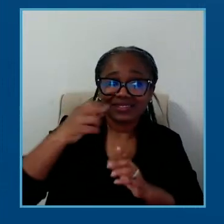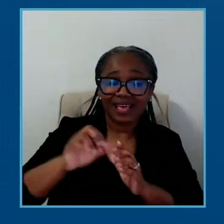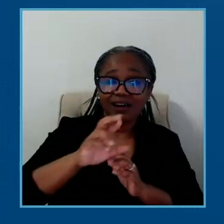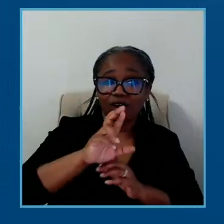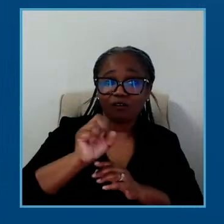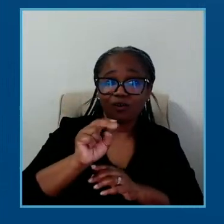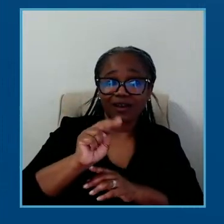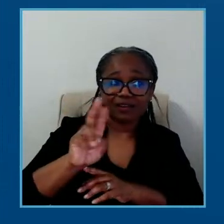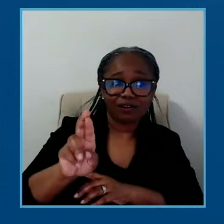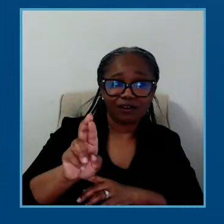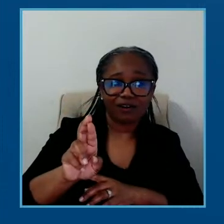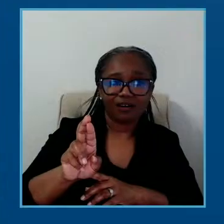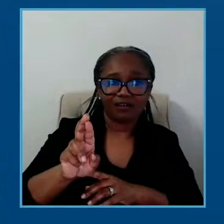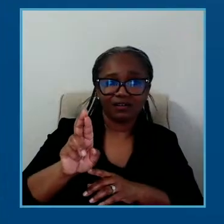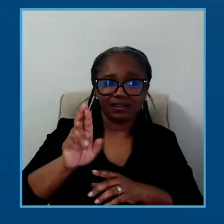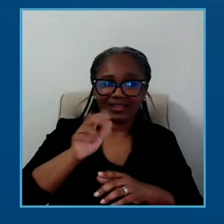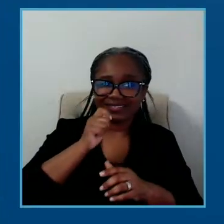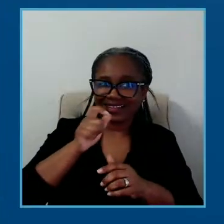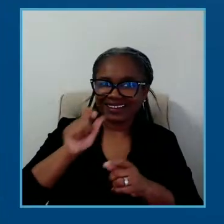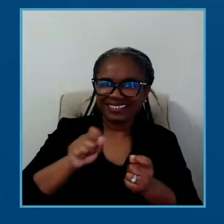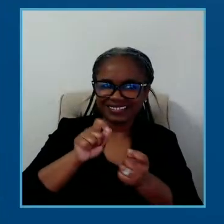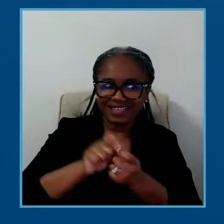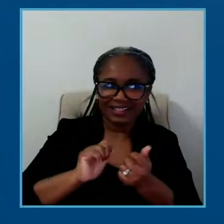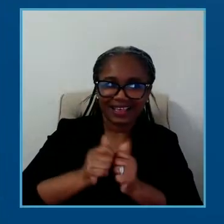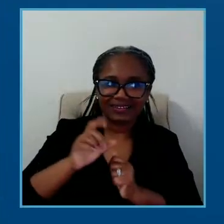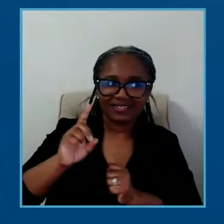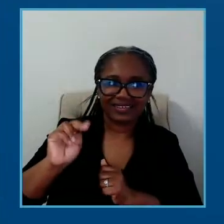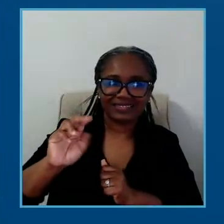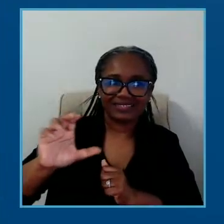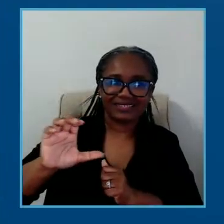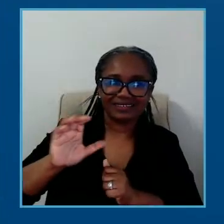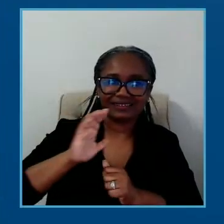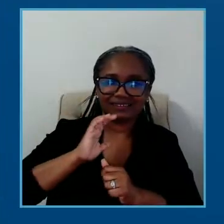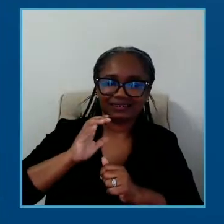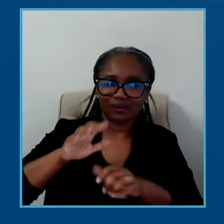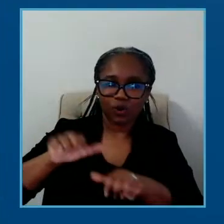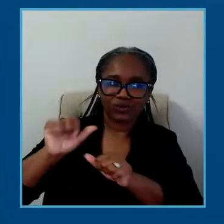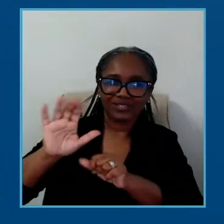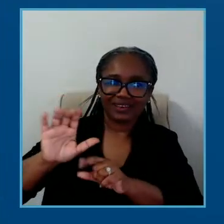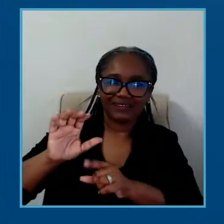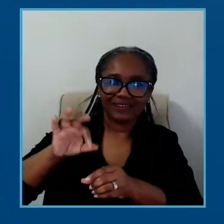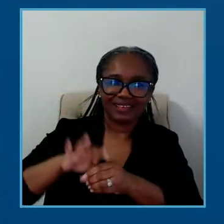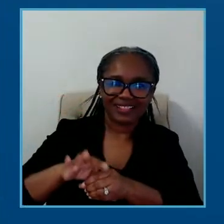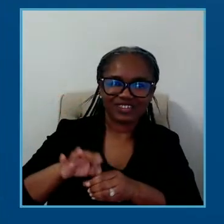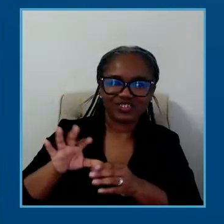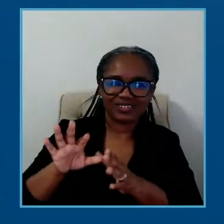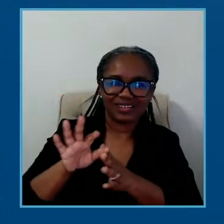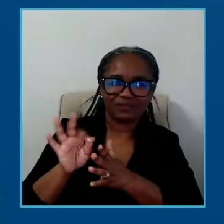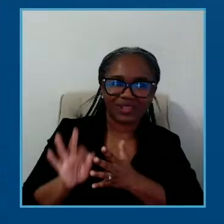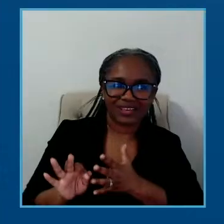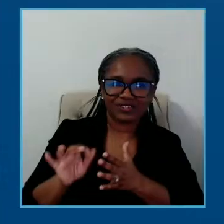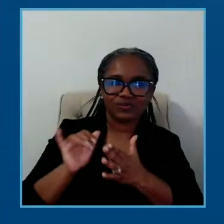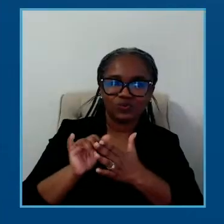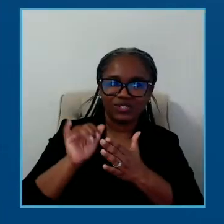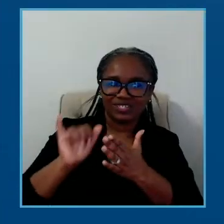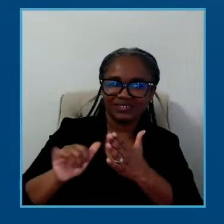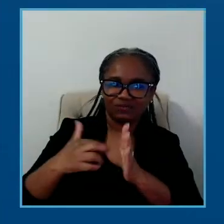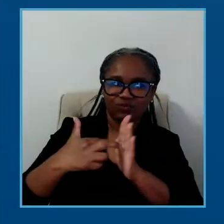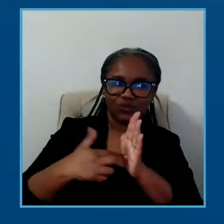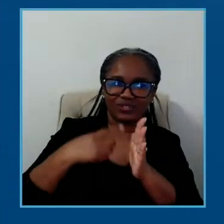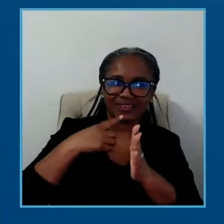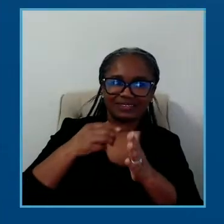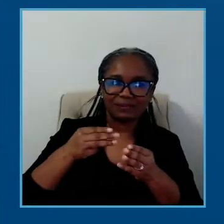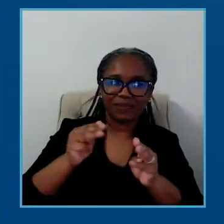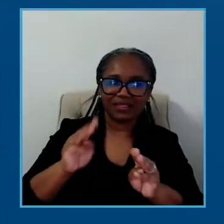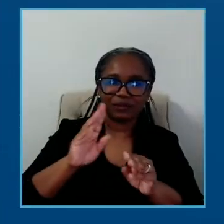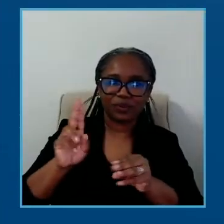fundamental principle of parliamentary law that each member is entitled to one and only one vote at a question. So you hear the challengers over and over